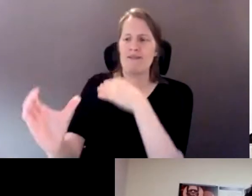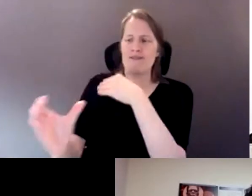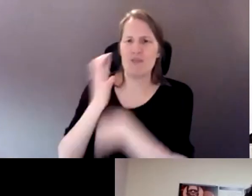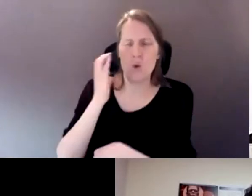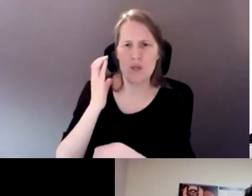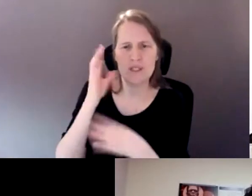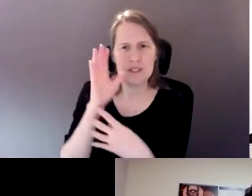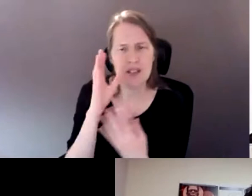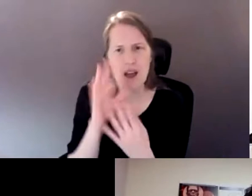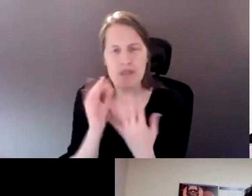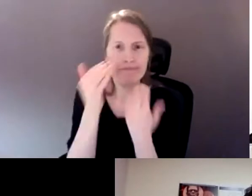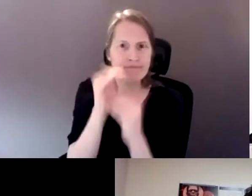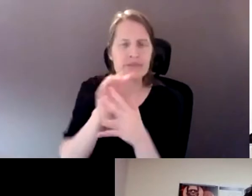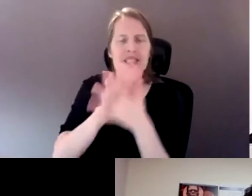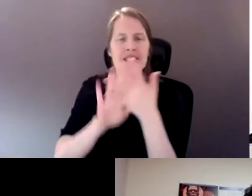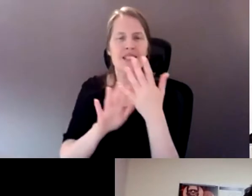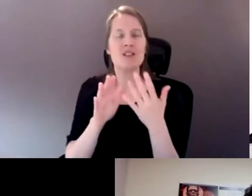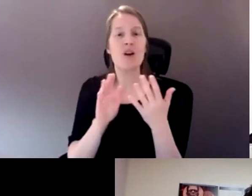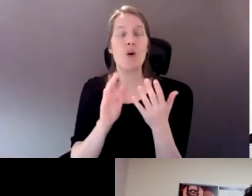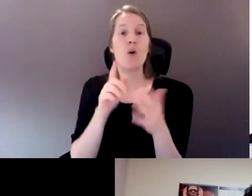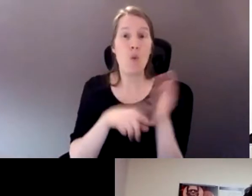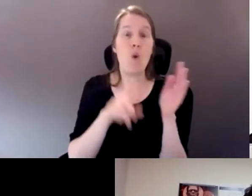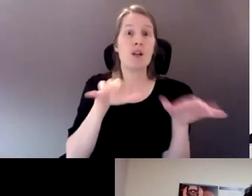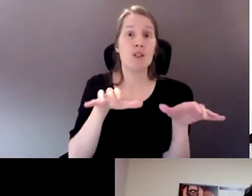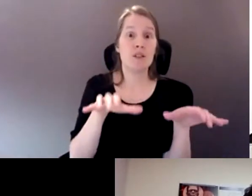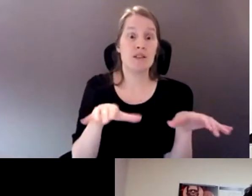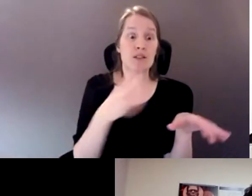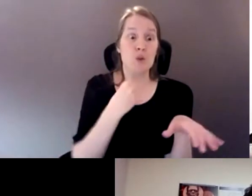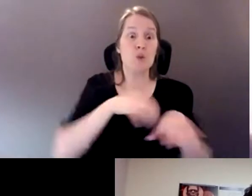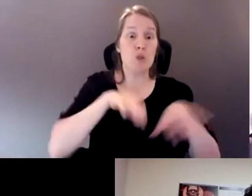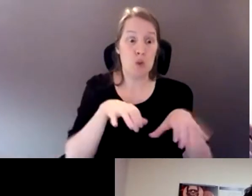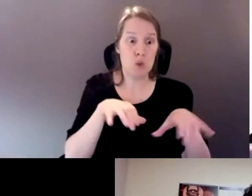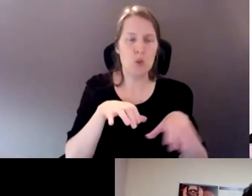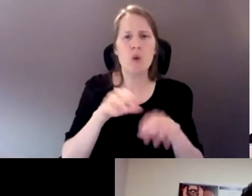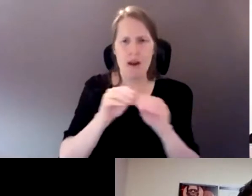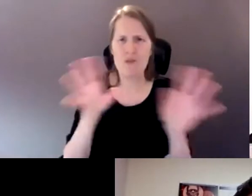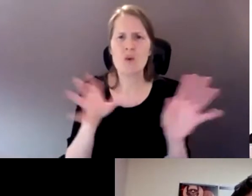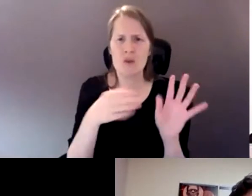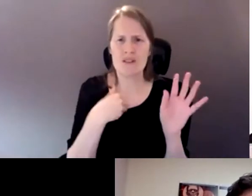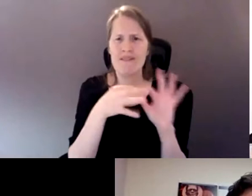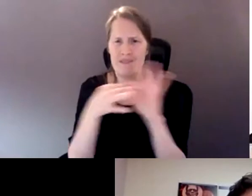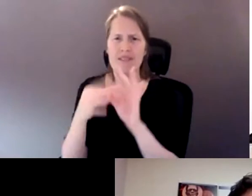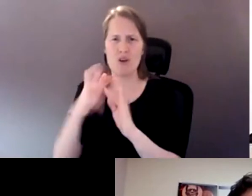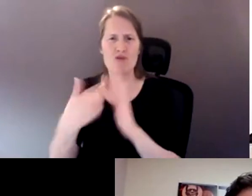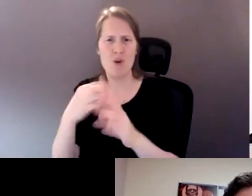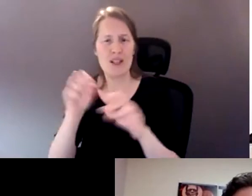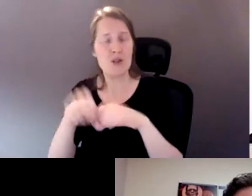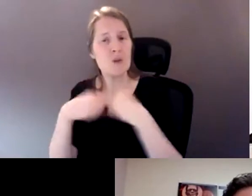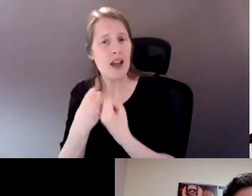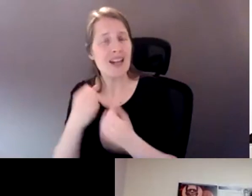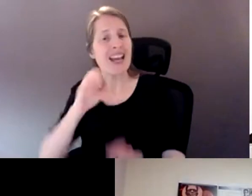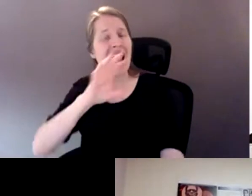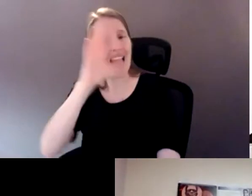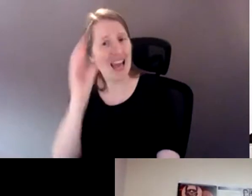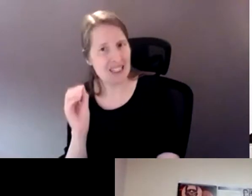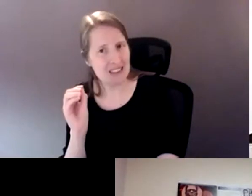the actions of Jews do play a role in society, but I also want to take seriously the